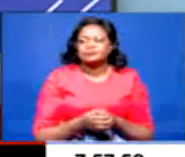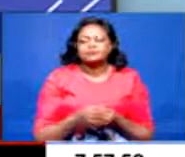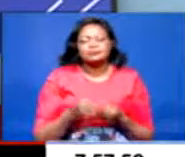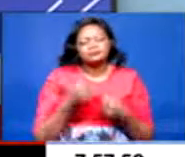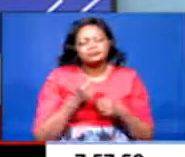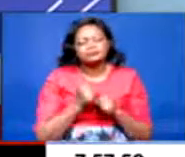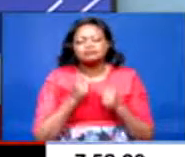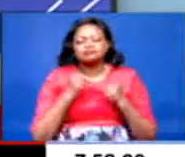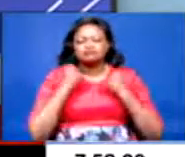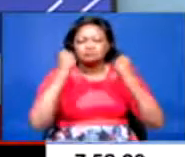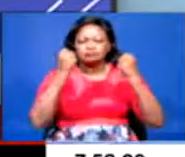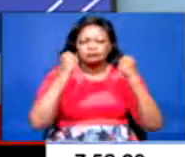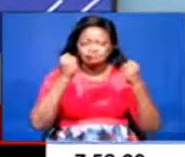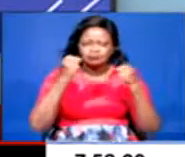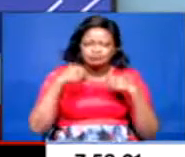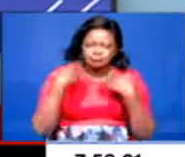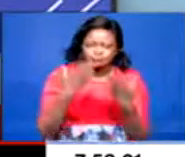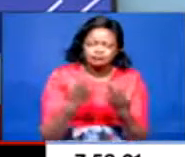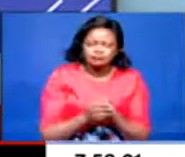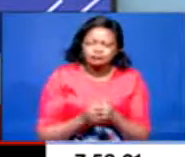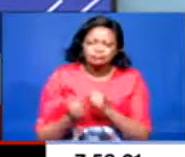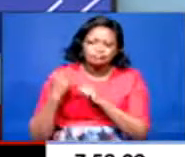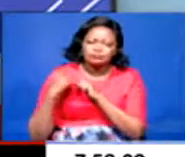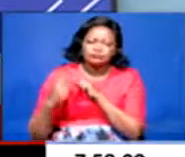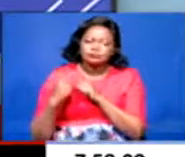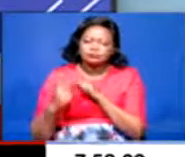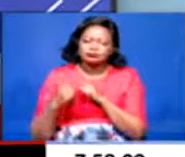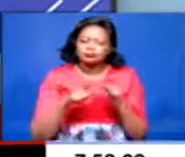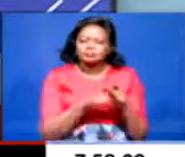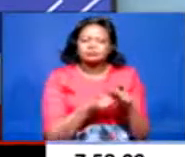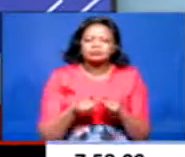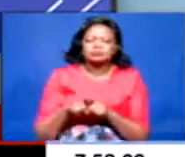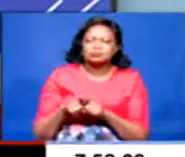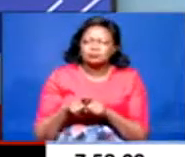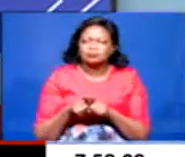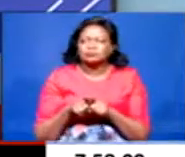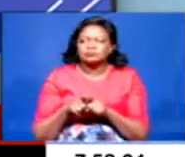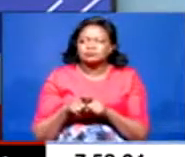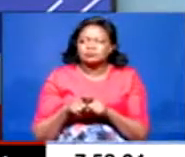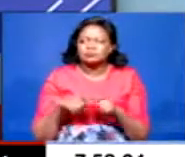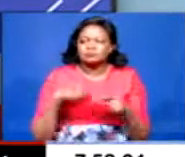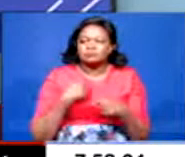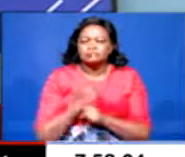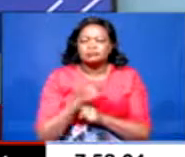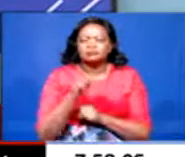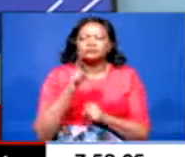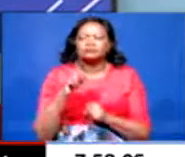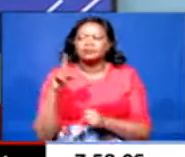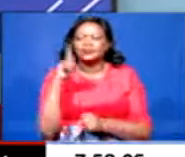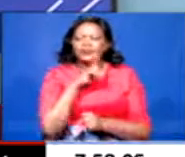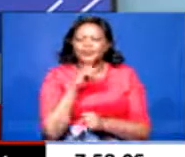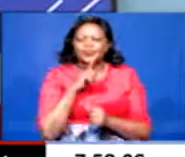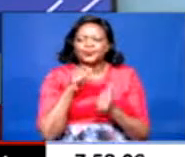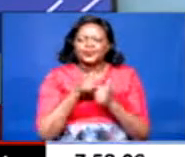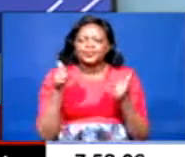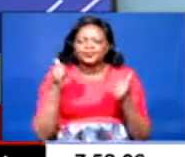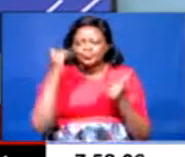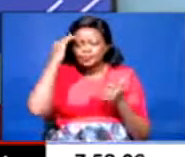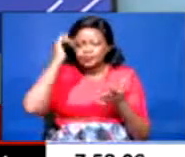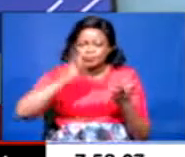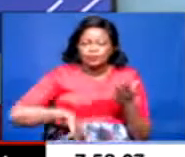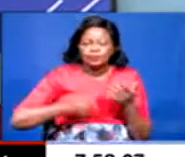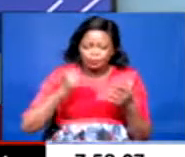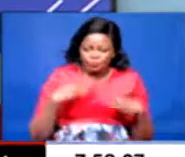him, has also given him some experience, has also made him to be tough enough to know what Kenyans